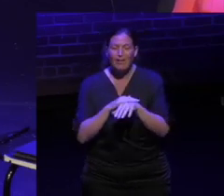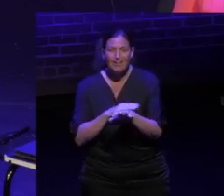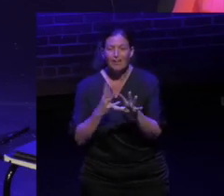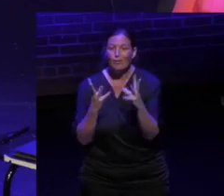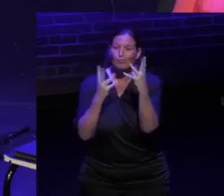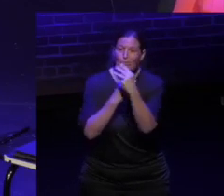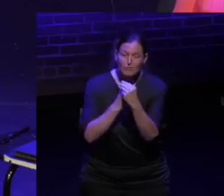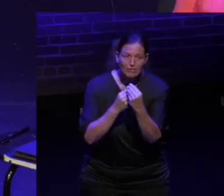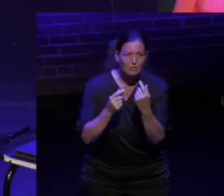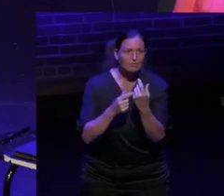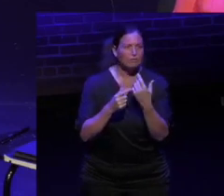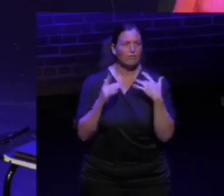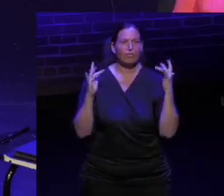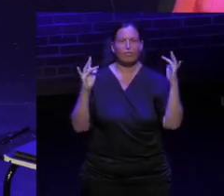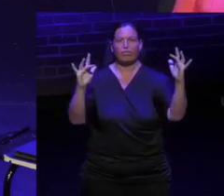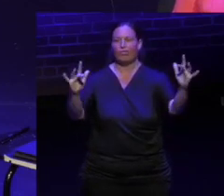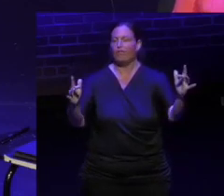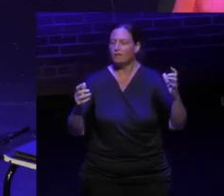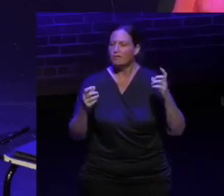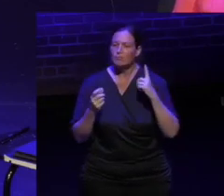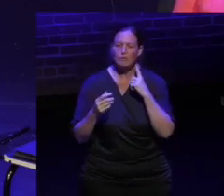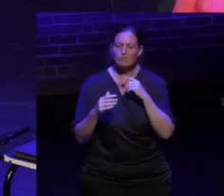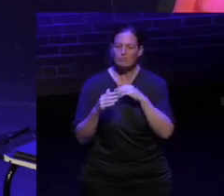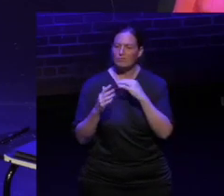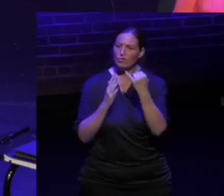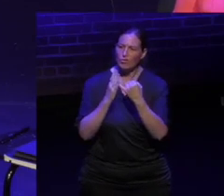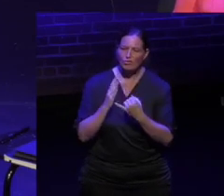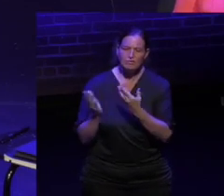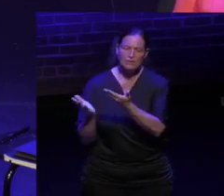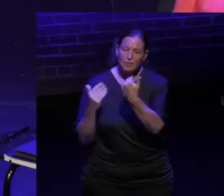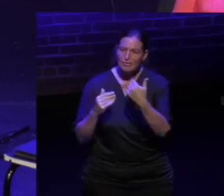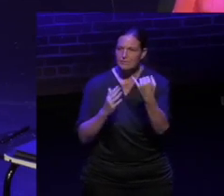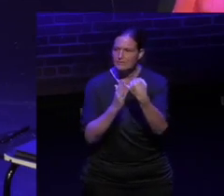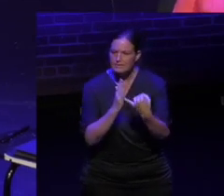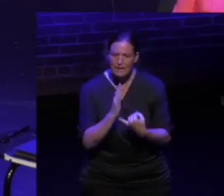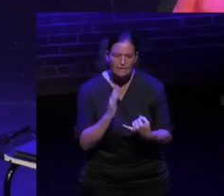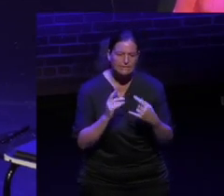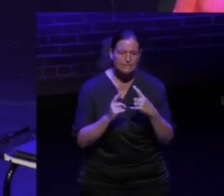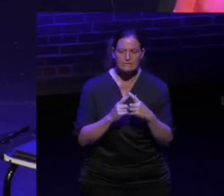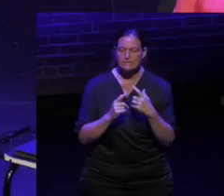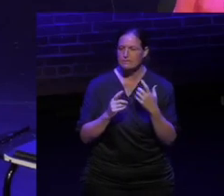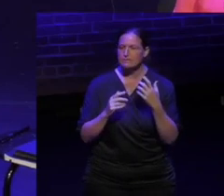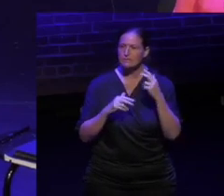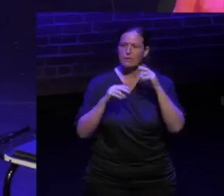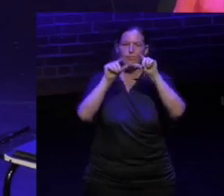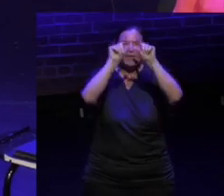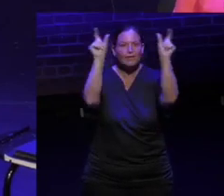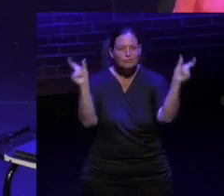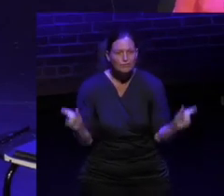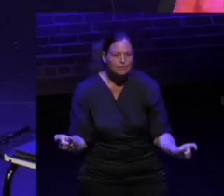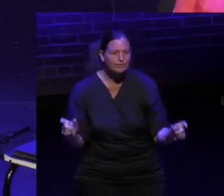people if you invite artists in to help design it and to help design both the entrances and